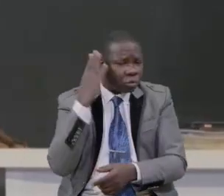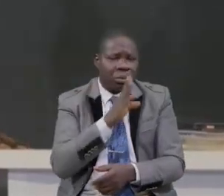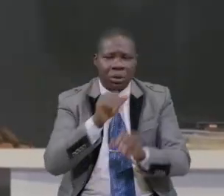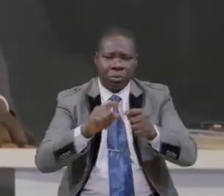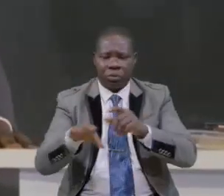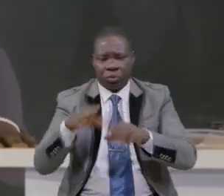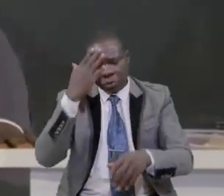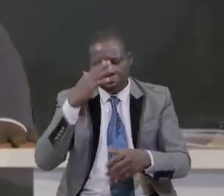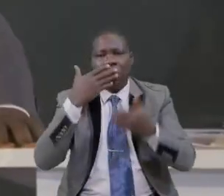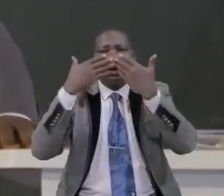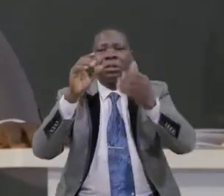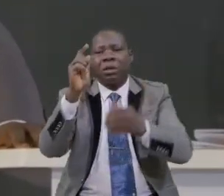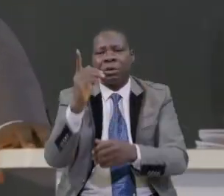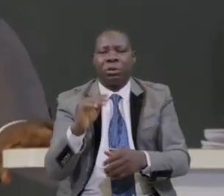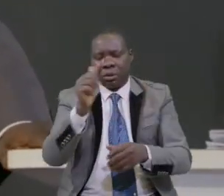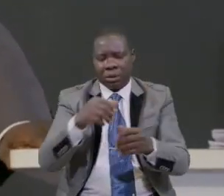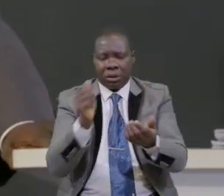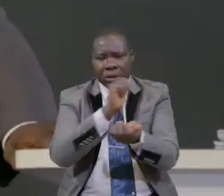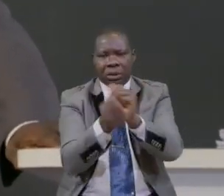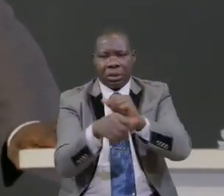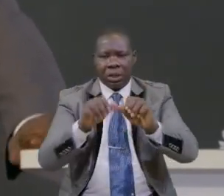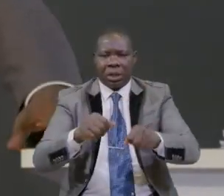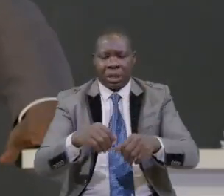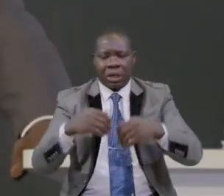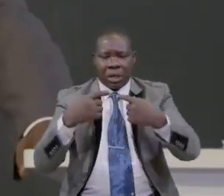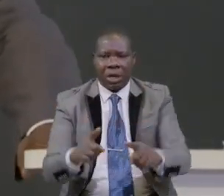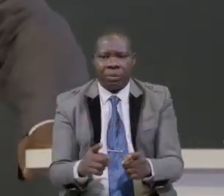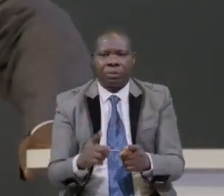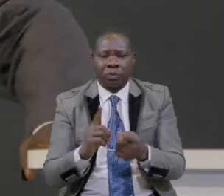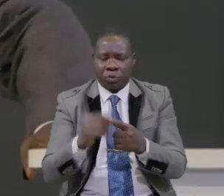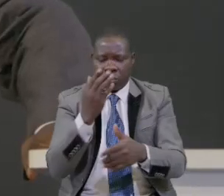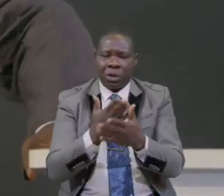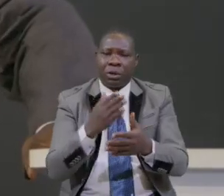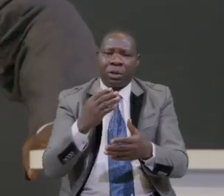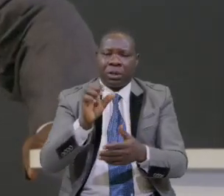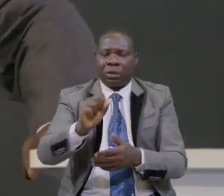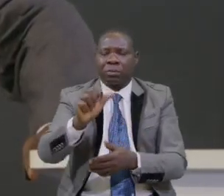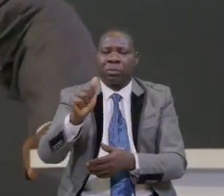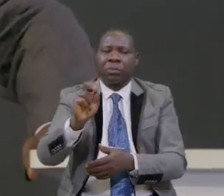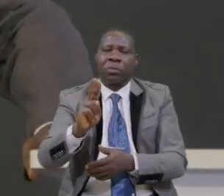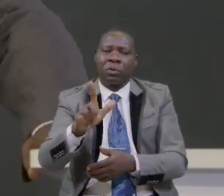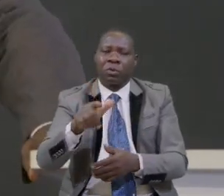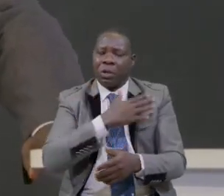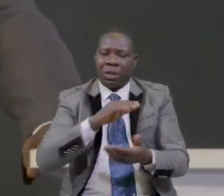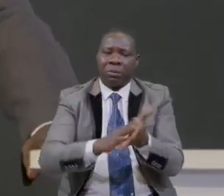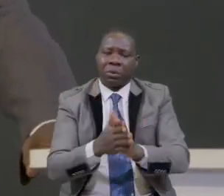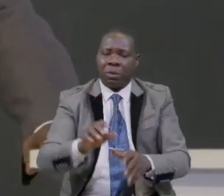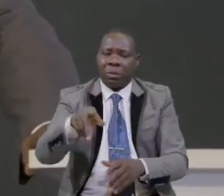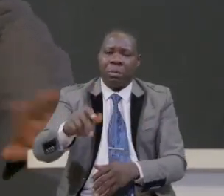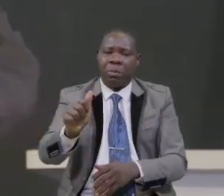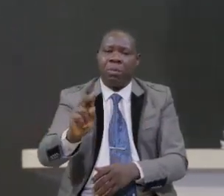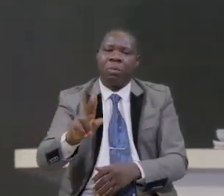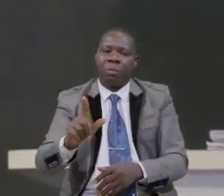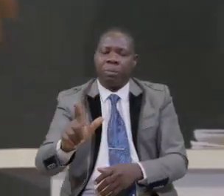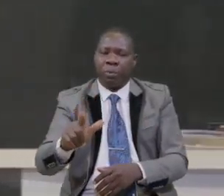can happen to Saul and it becomes Paul, and a change can happen to you and you'll be the man you ought to